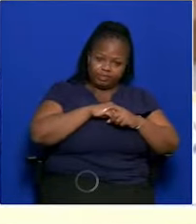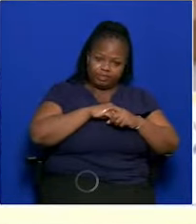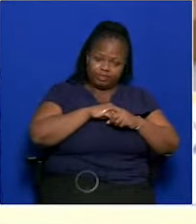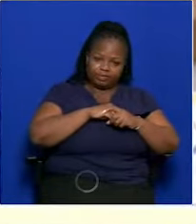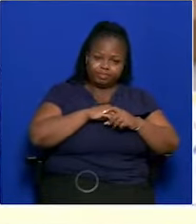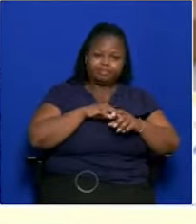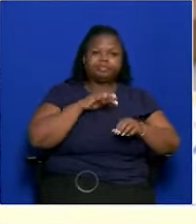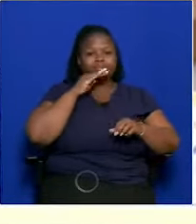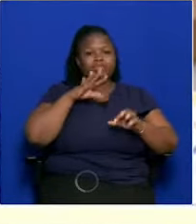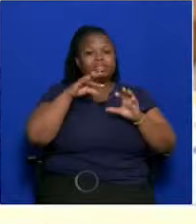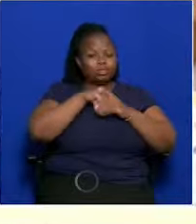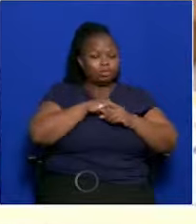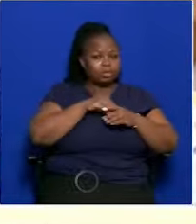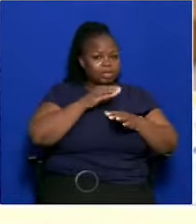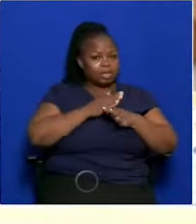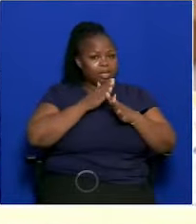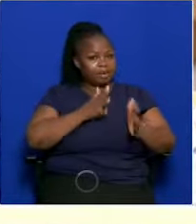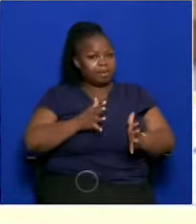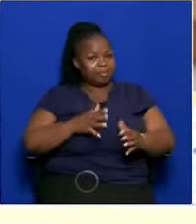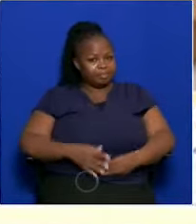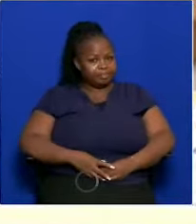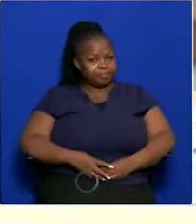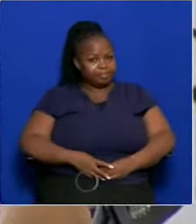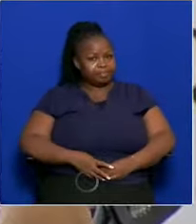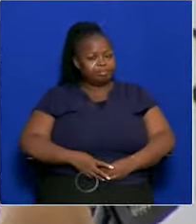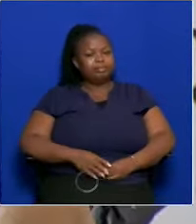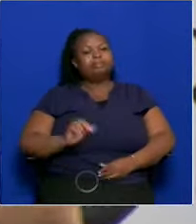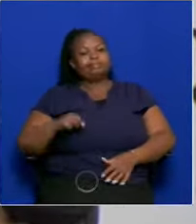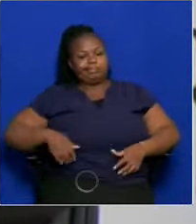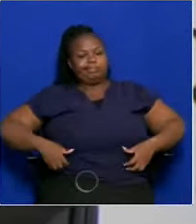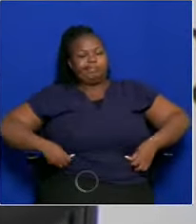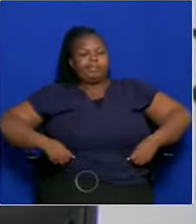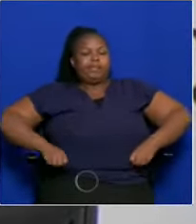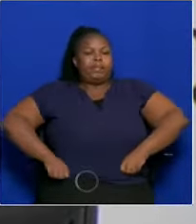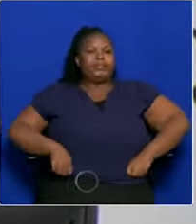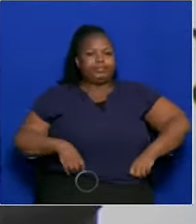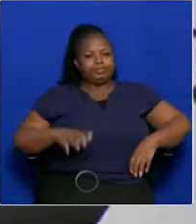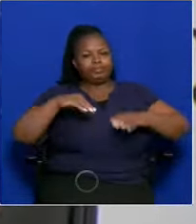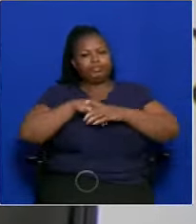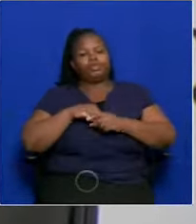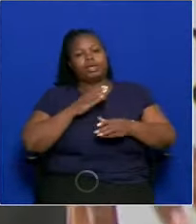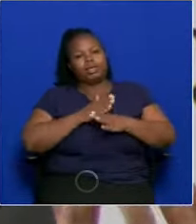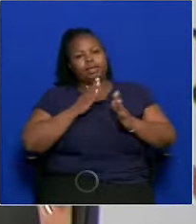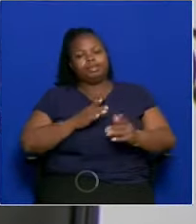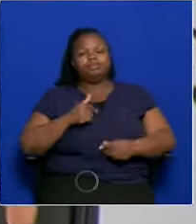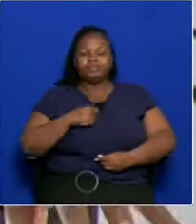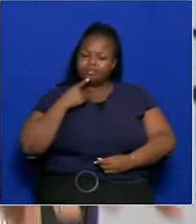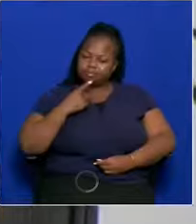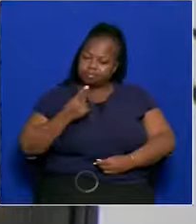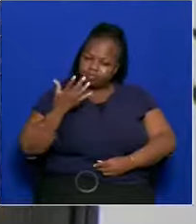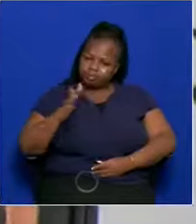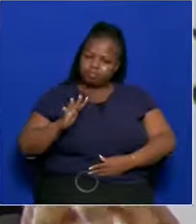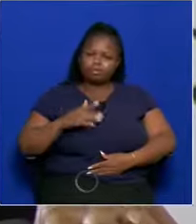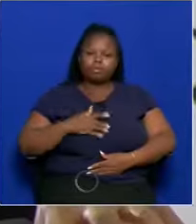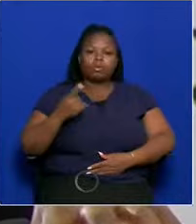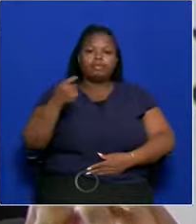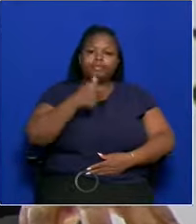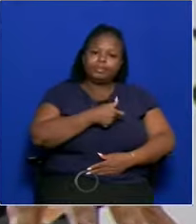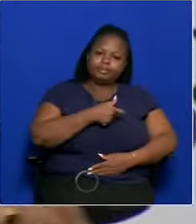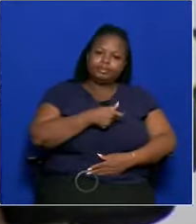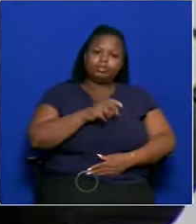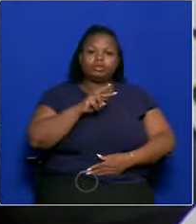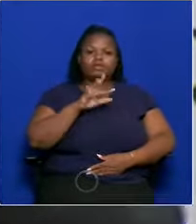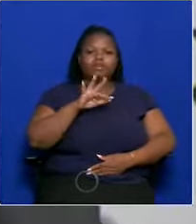labor? It was including even the labor. And I indicated that we paid him the labor of